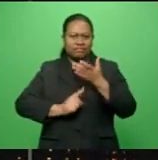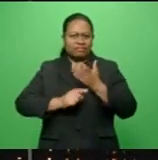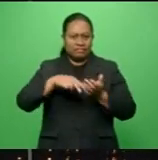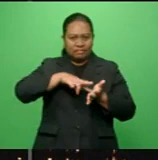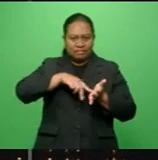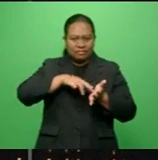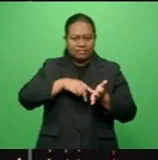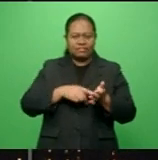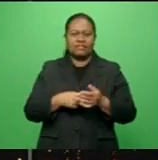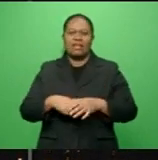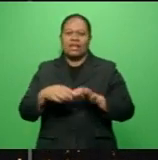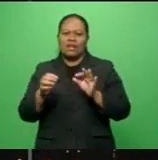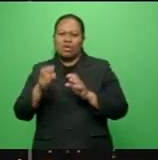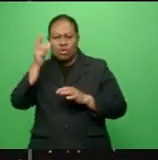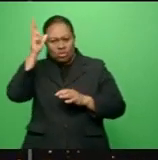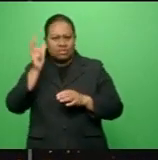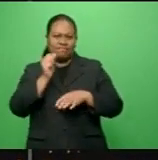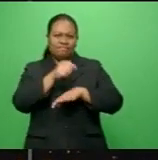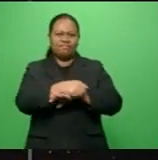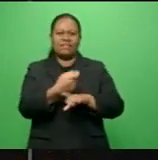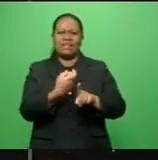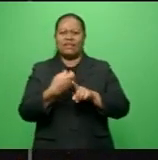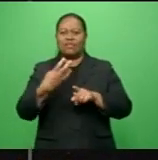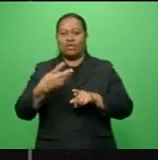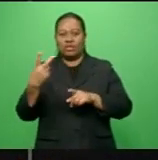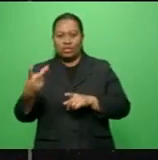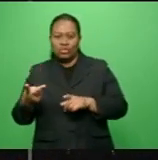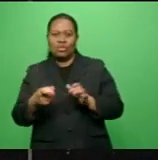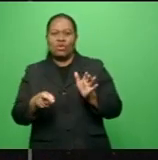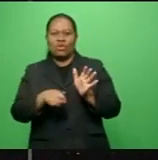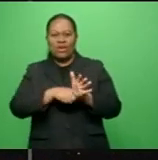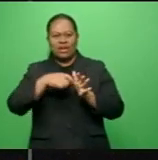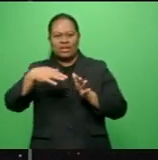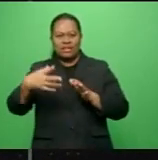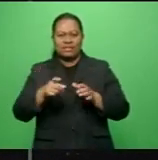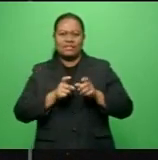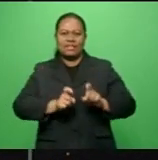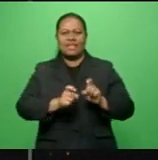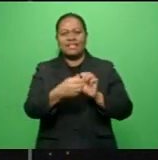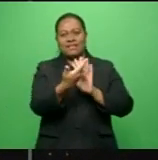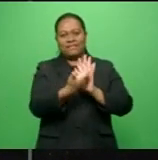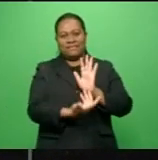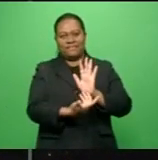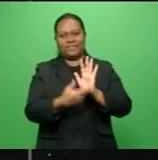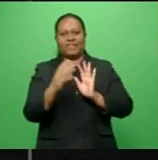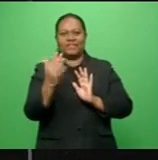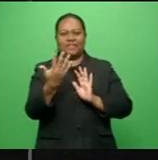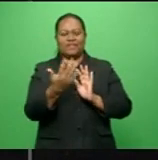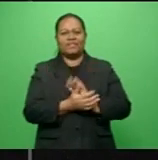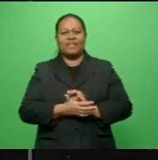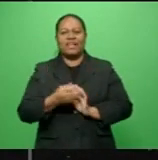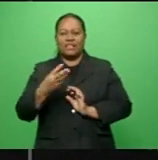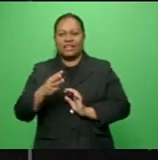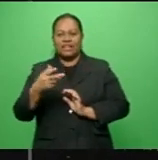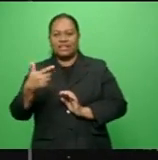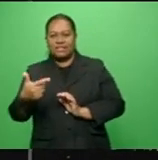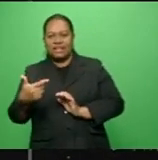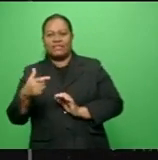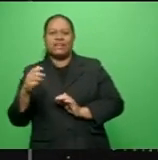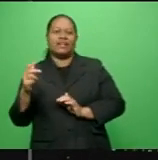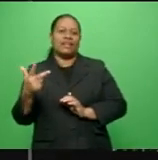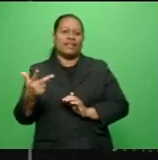and Roosters thrashed Knights 42-12. The Raiders remain in 5th place on the NRL ladder after their 37-8 win